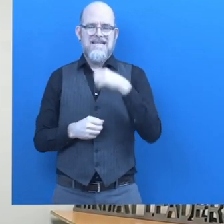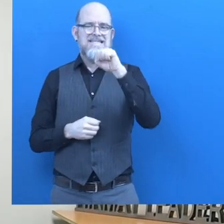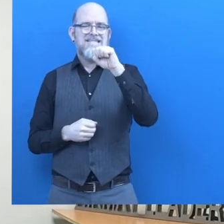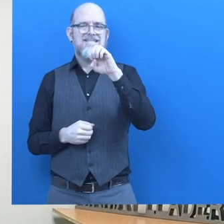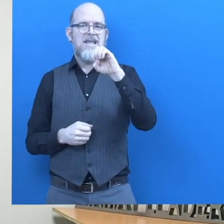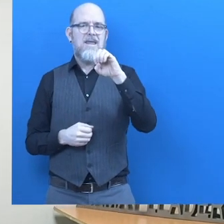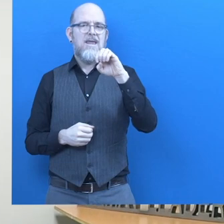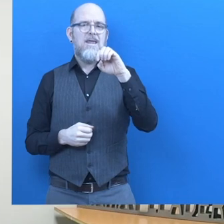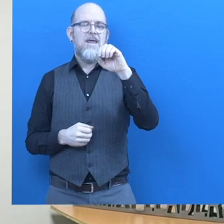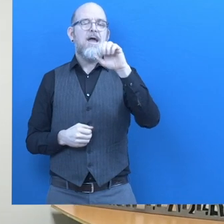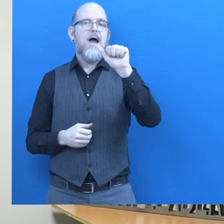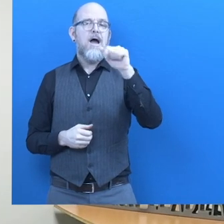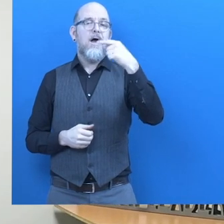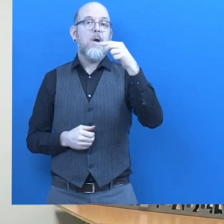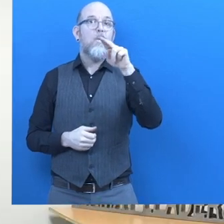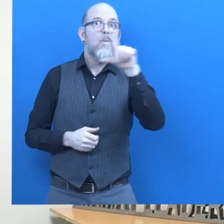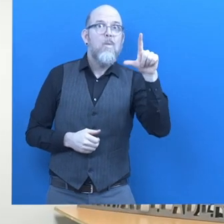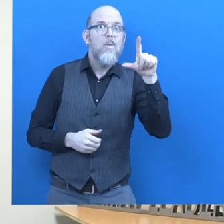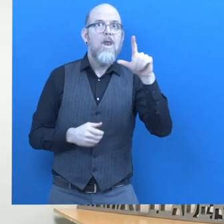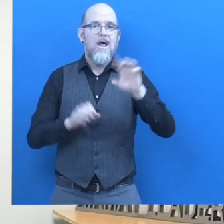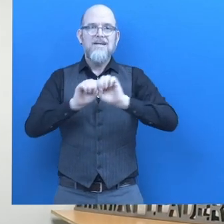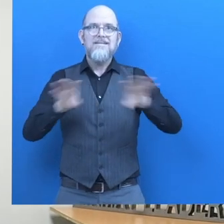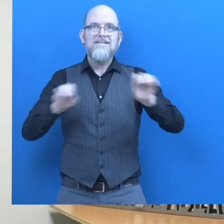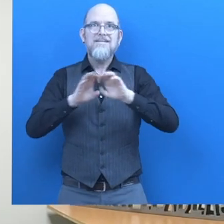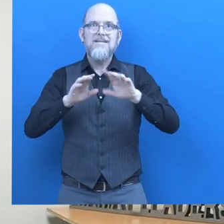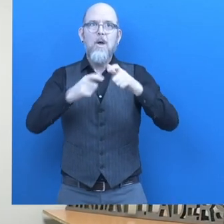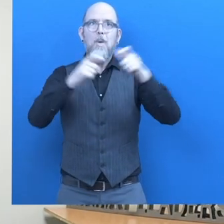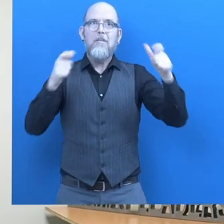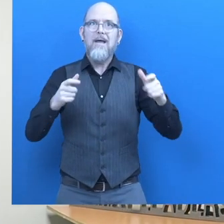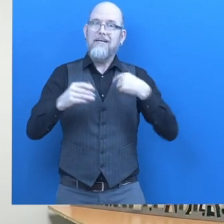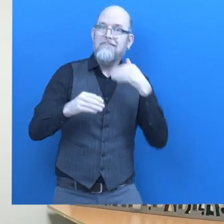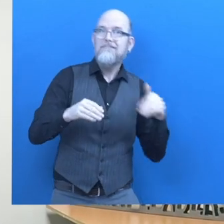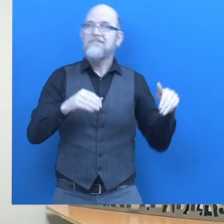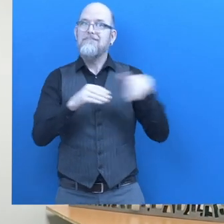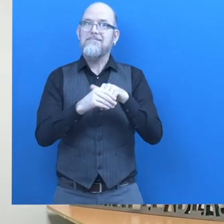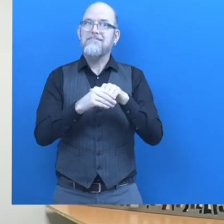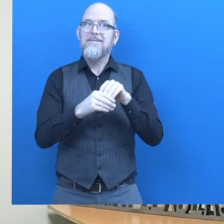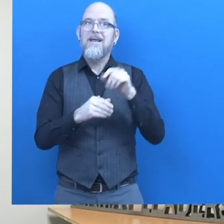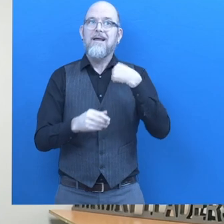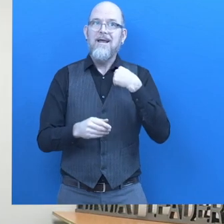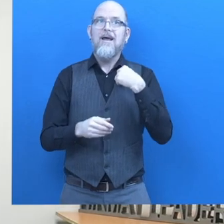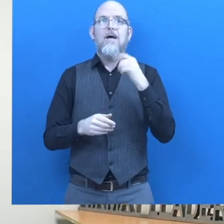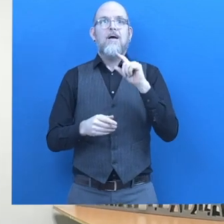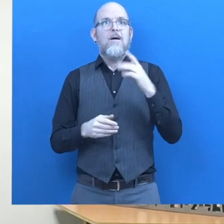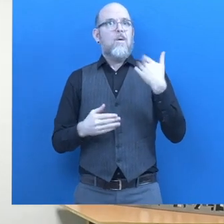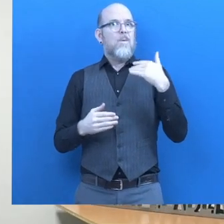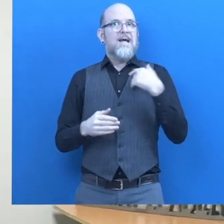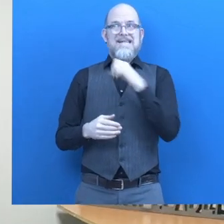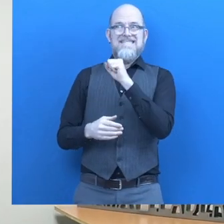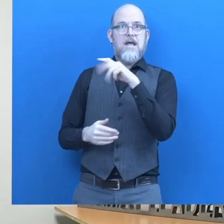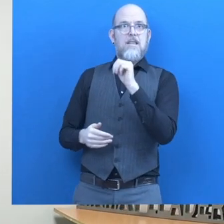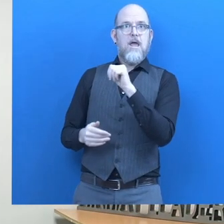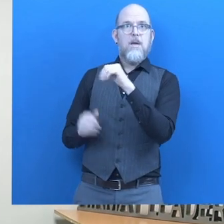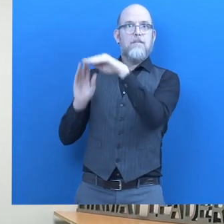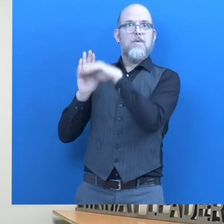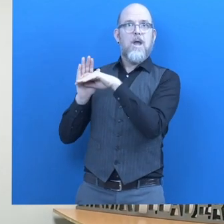administrative officer. SANA provide me with a job coach, which made